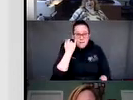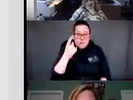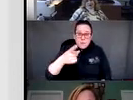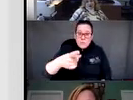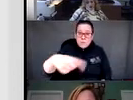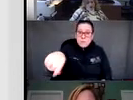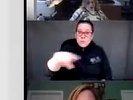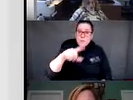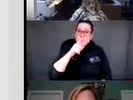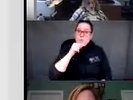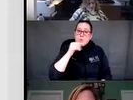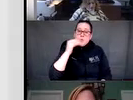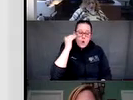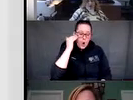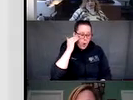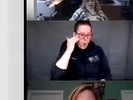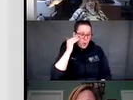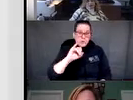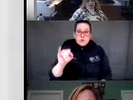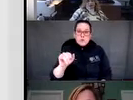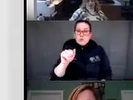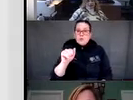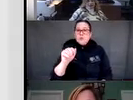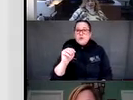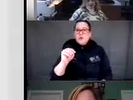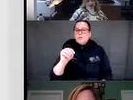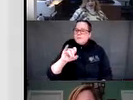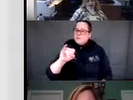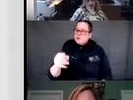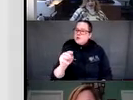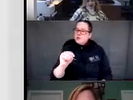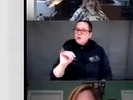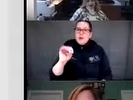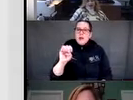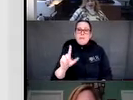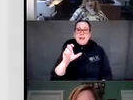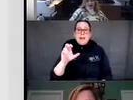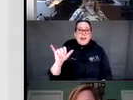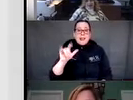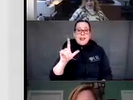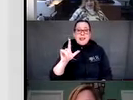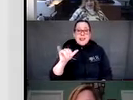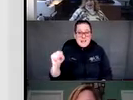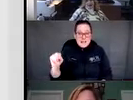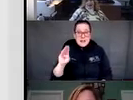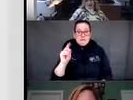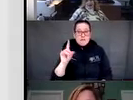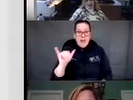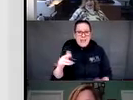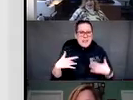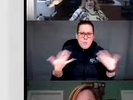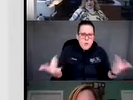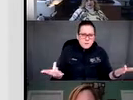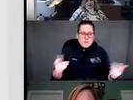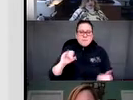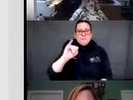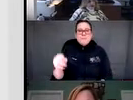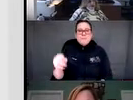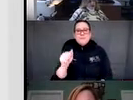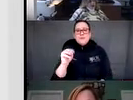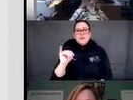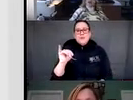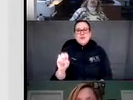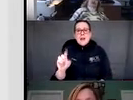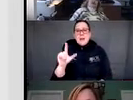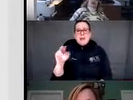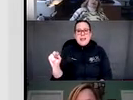who know Jamie Lynn Bradley asking what happened to Jamie Lynn. Well, Jamie Lynn, if Sam, you just go